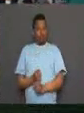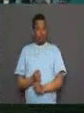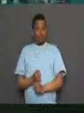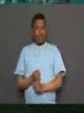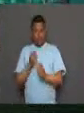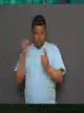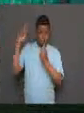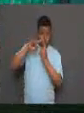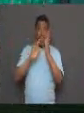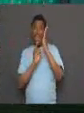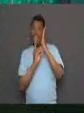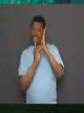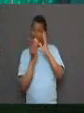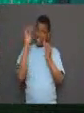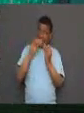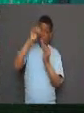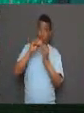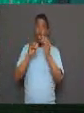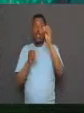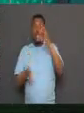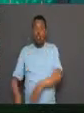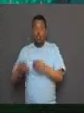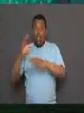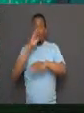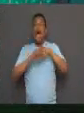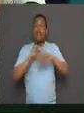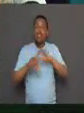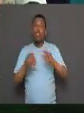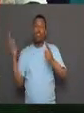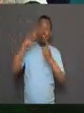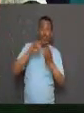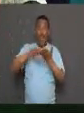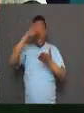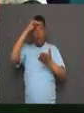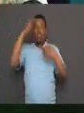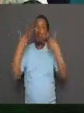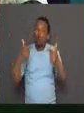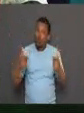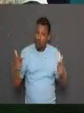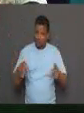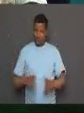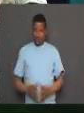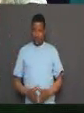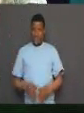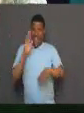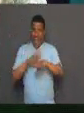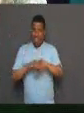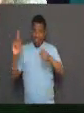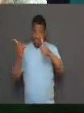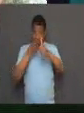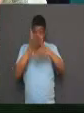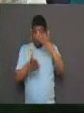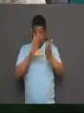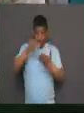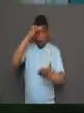to increase student access to educational opportunities at the primary level,